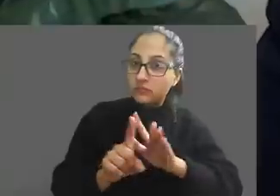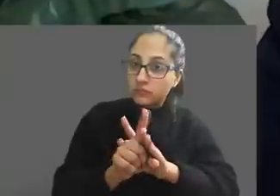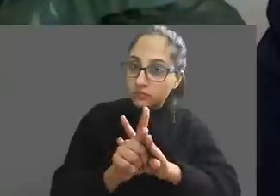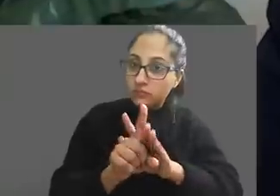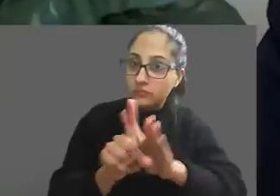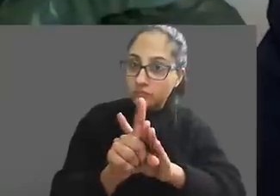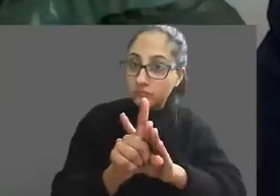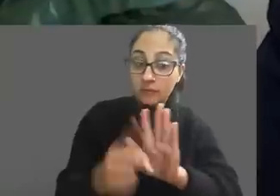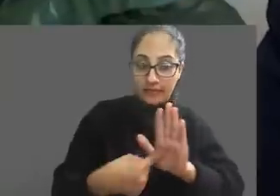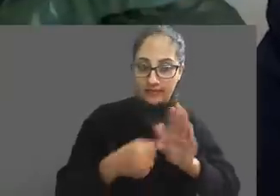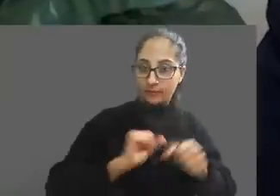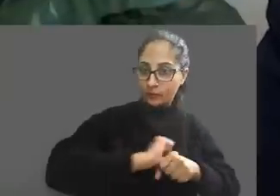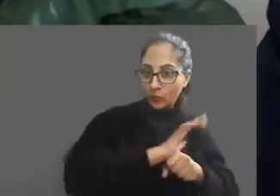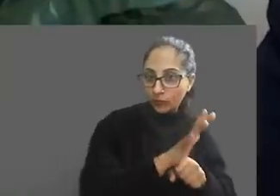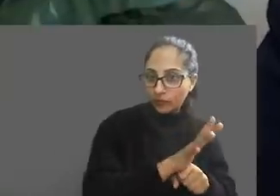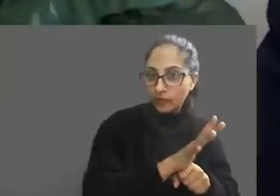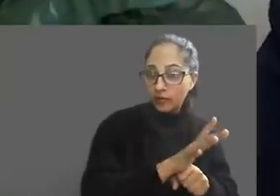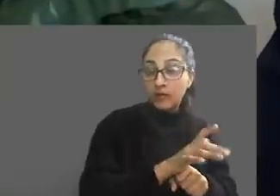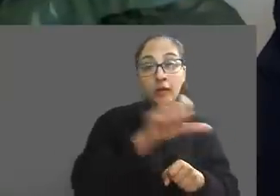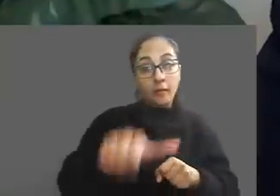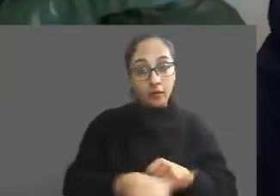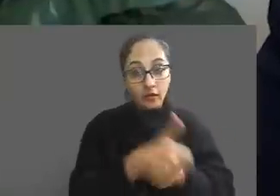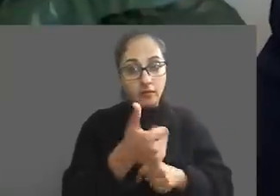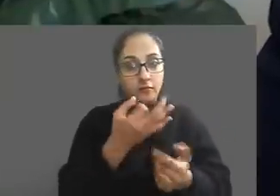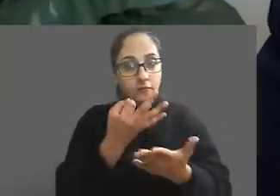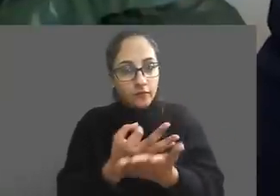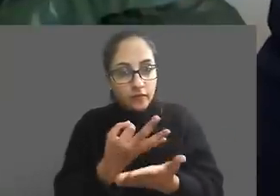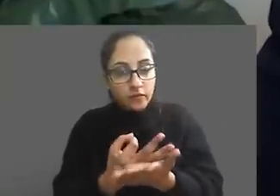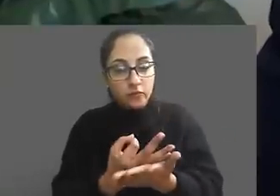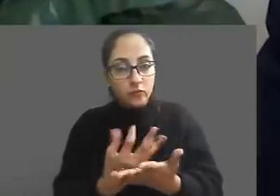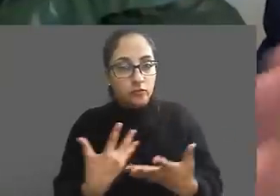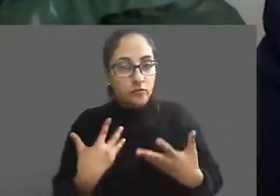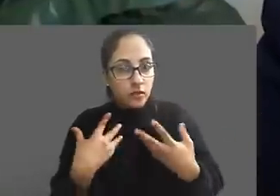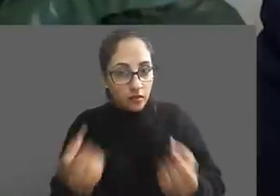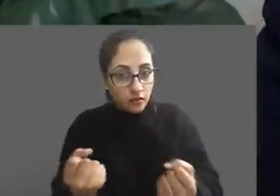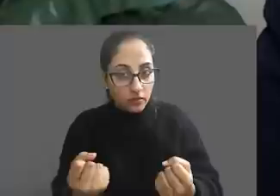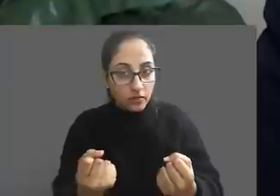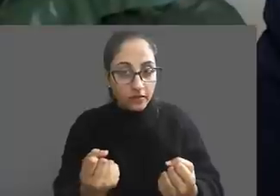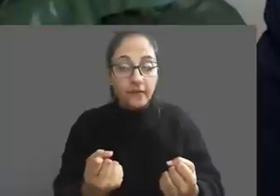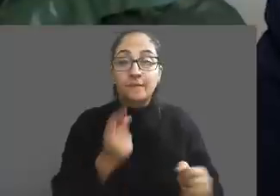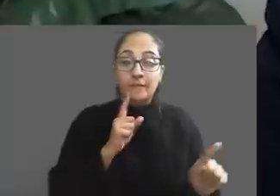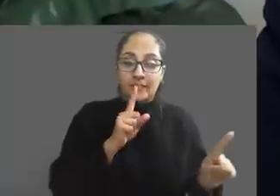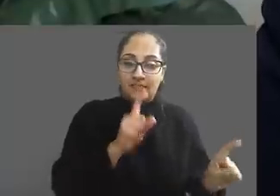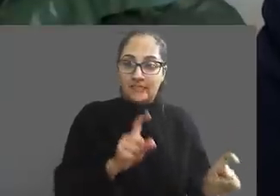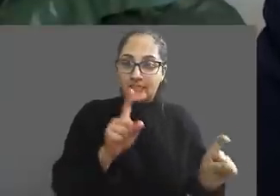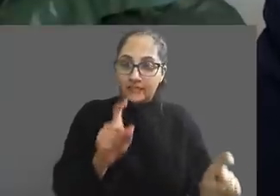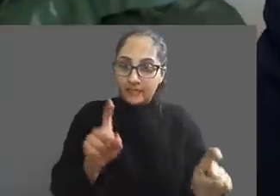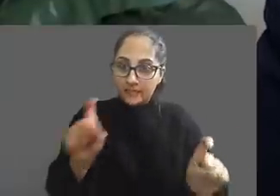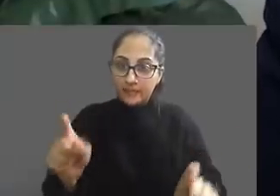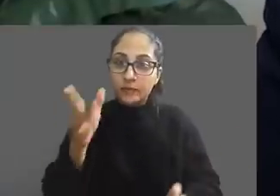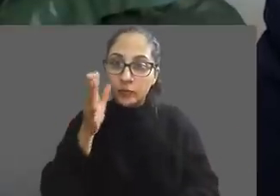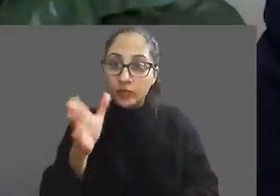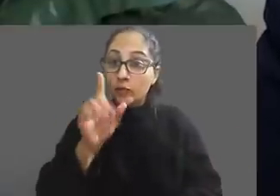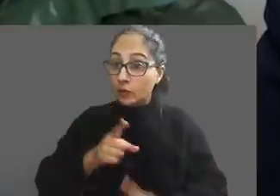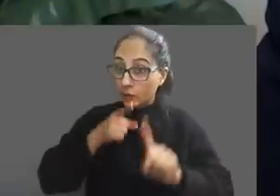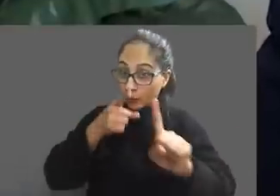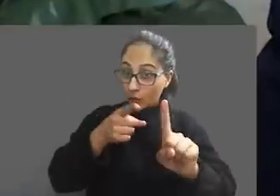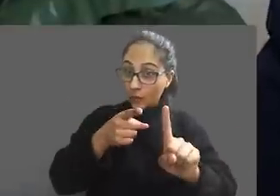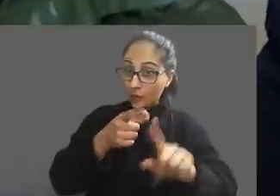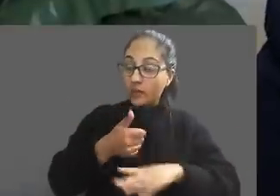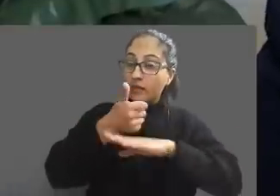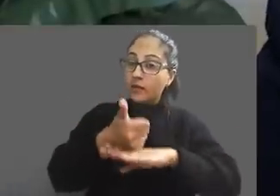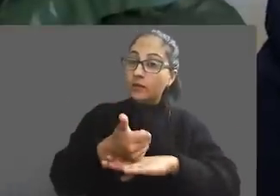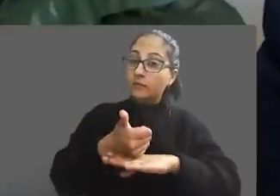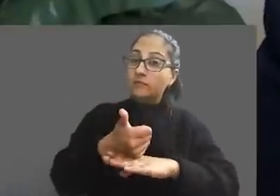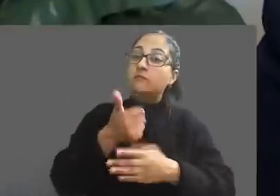Throughout our lives, we will face many tests. This pandemic, loss of loved ones,